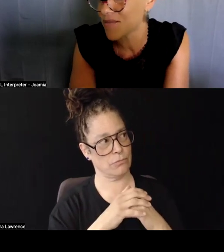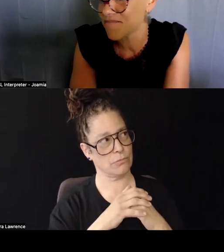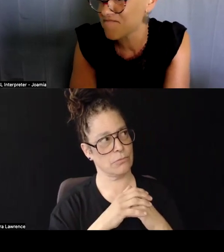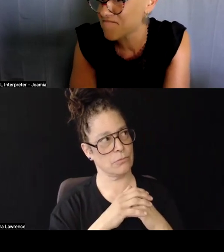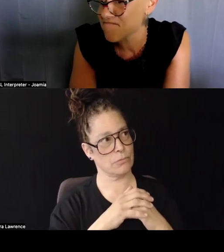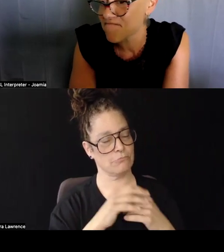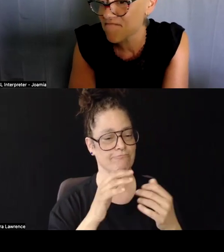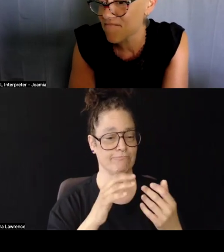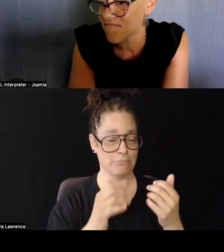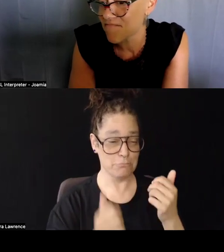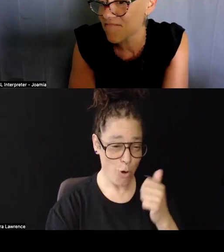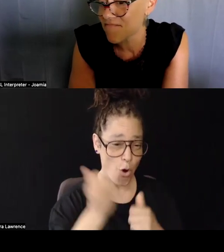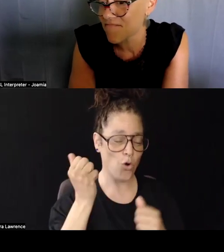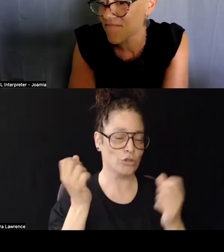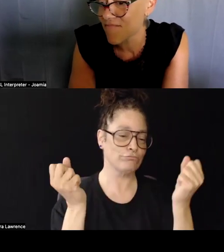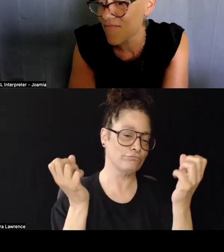because